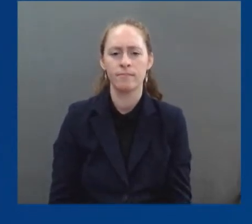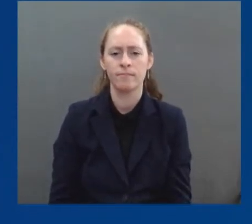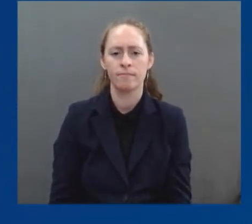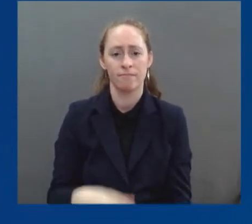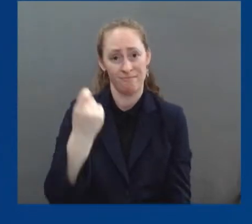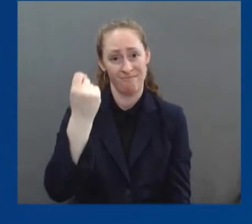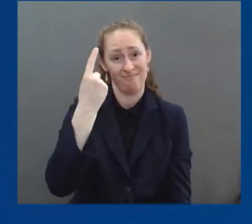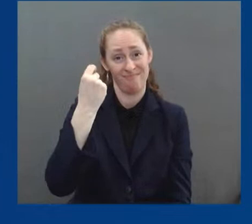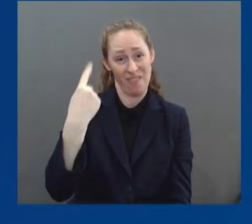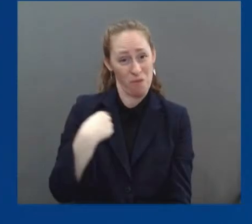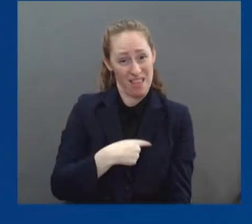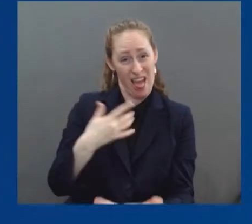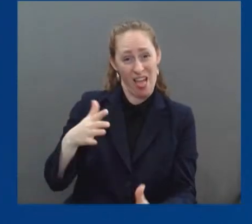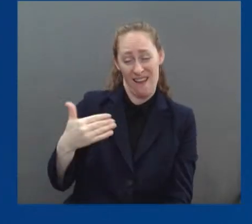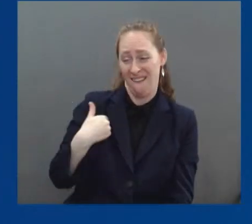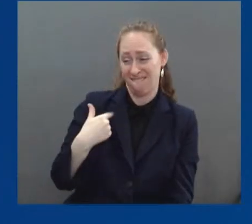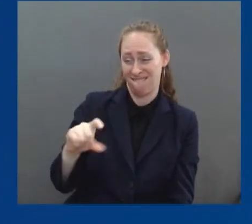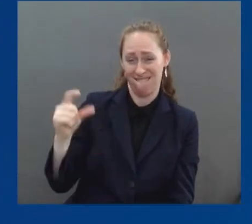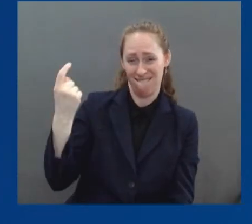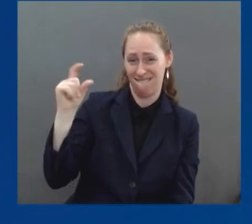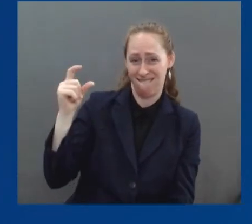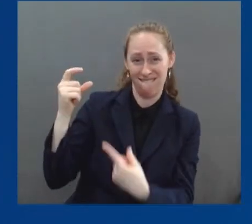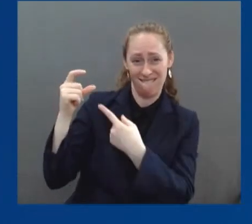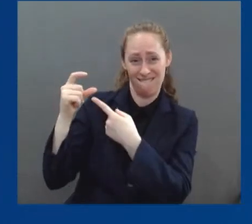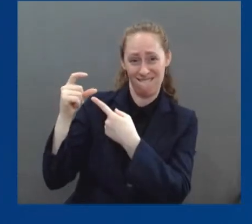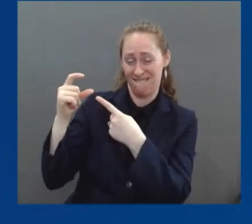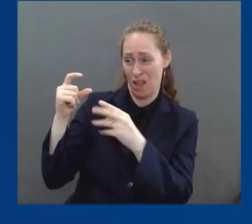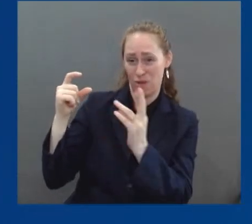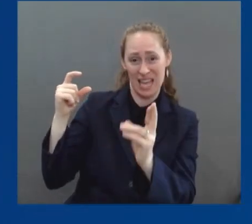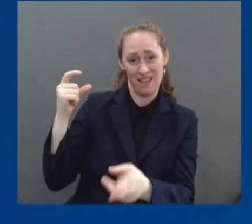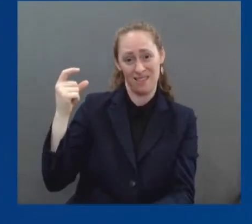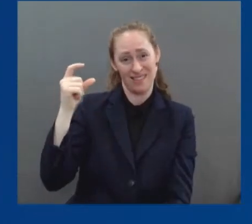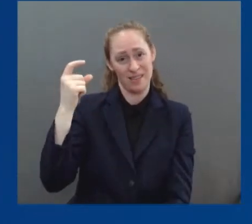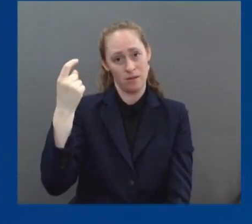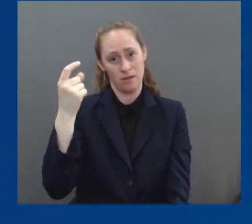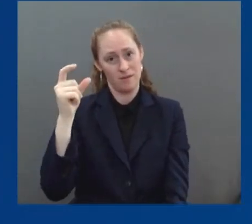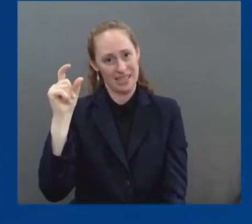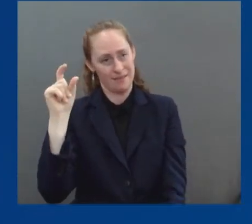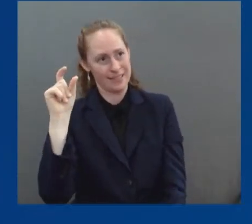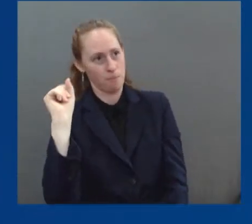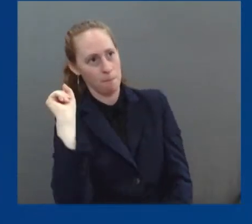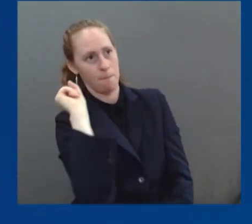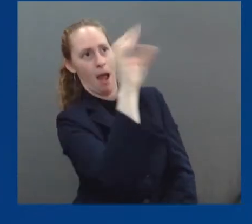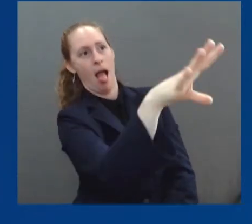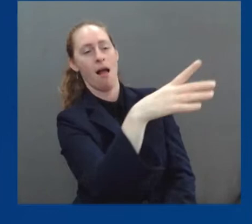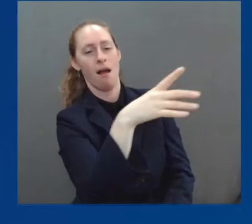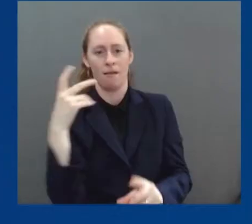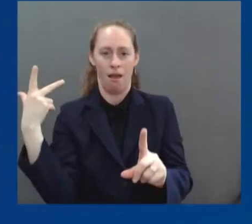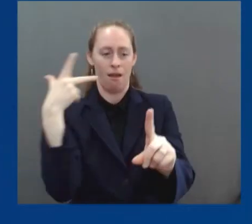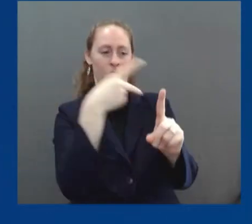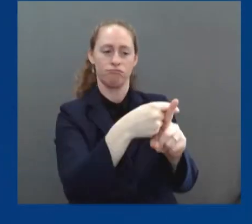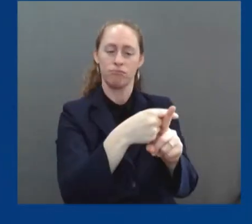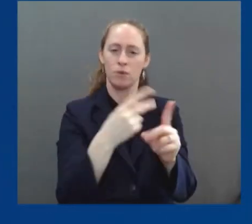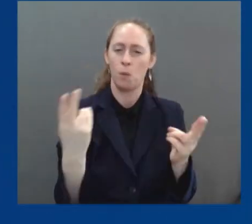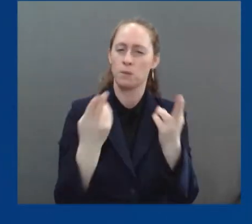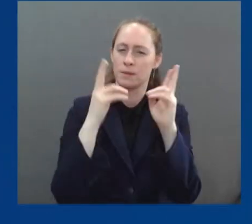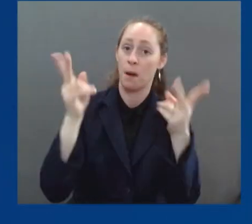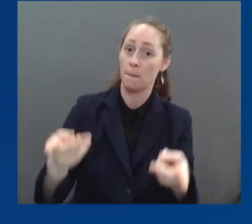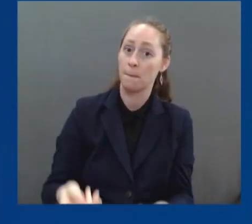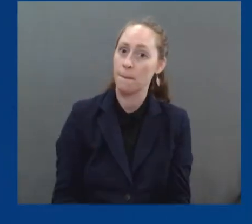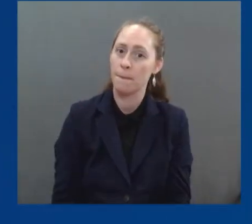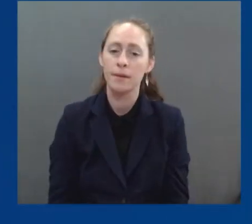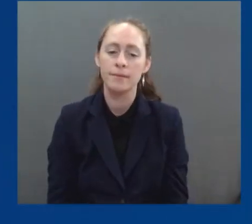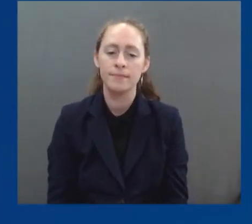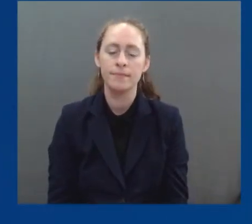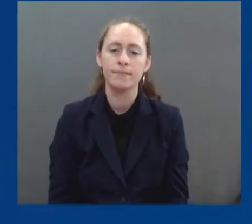vaccinations around the world. Dr. Fauci. Yeah, with regard to the vaccines for children, I believe